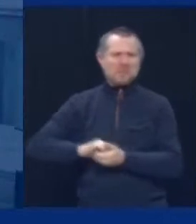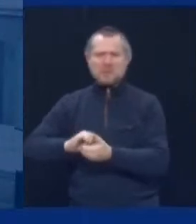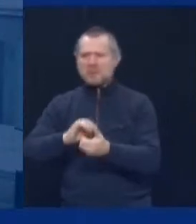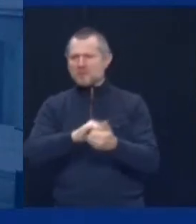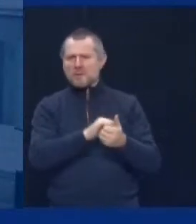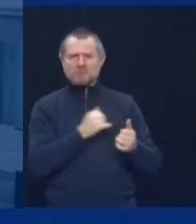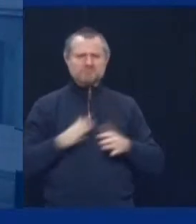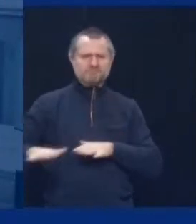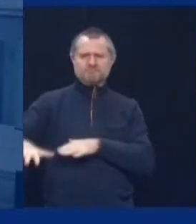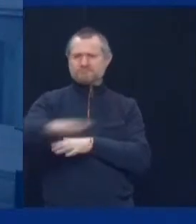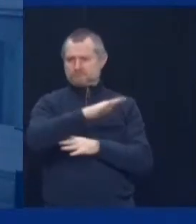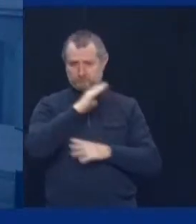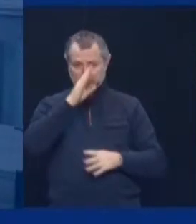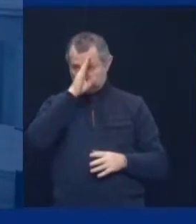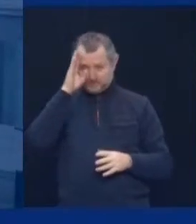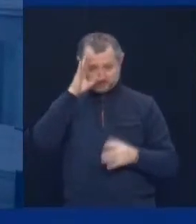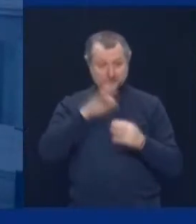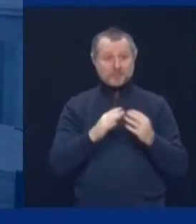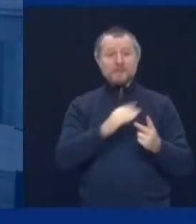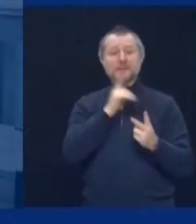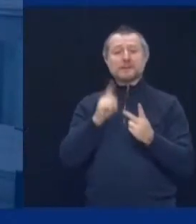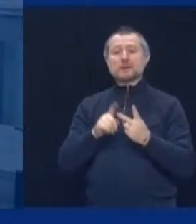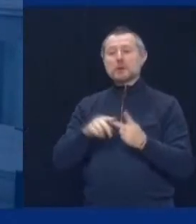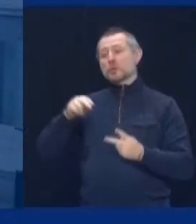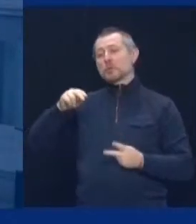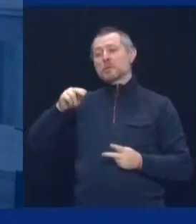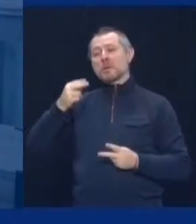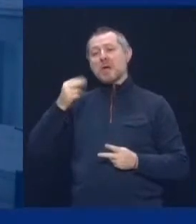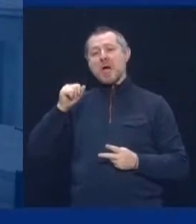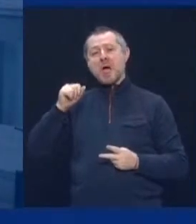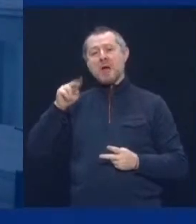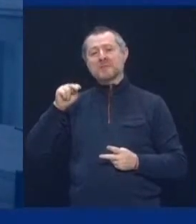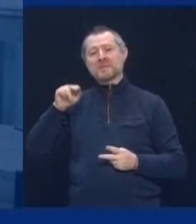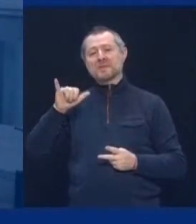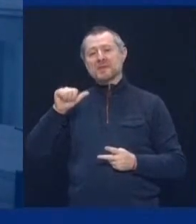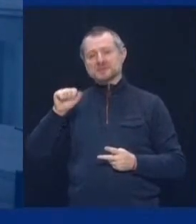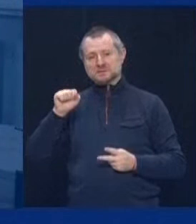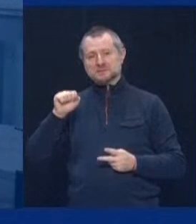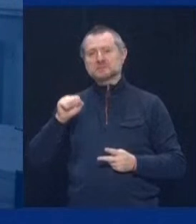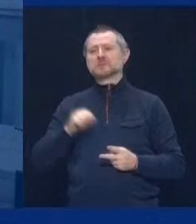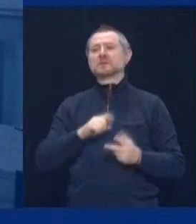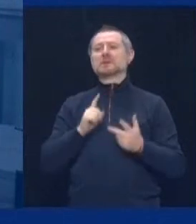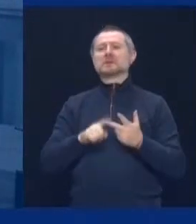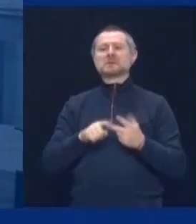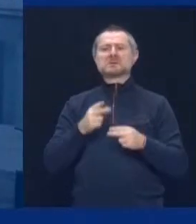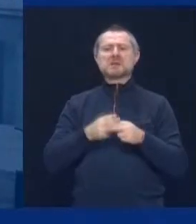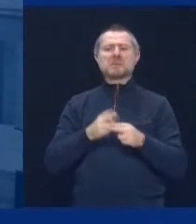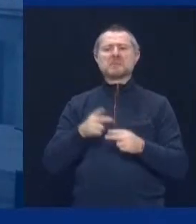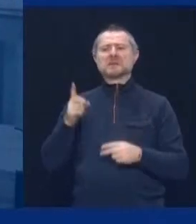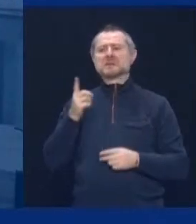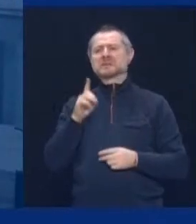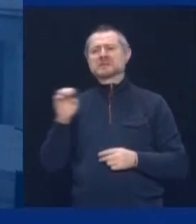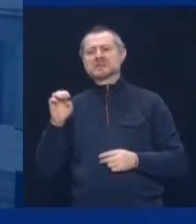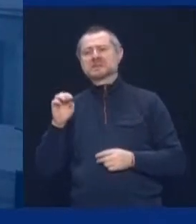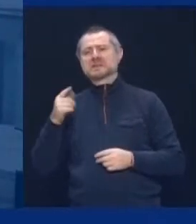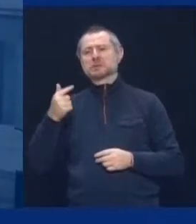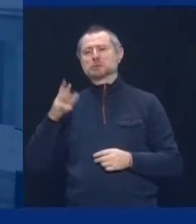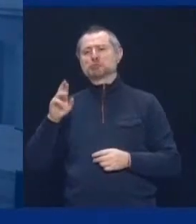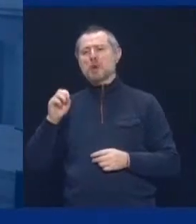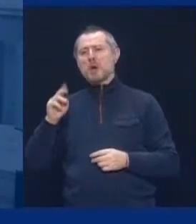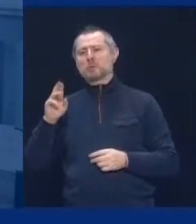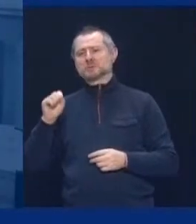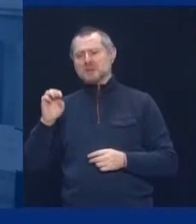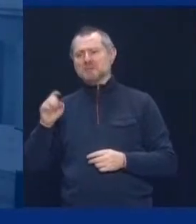cooperate. Haney's B. Grouse, likewise, is an experienced professional. She's going to